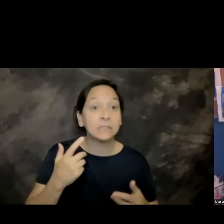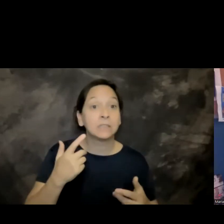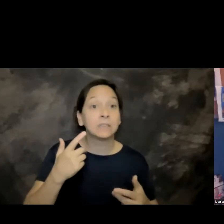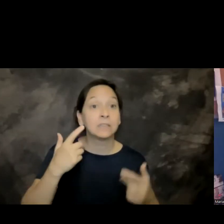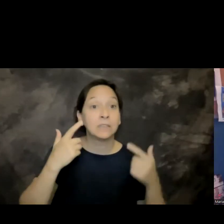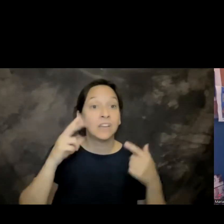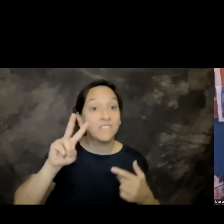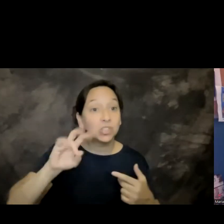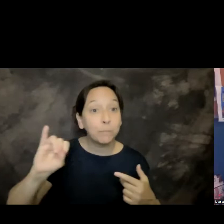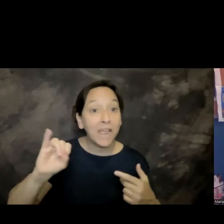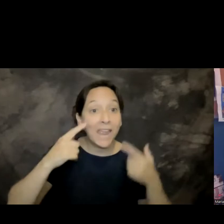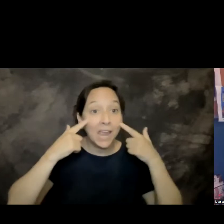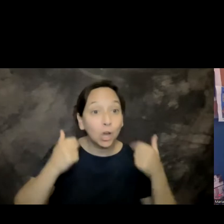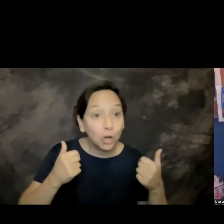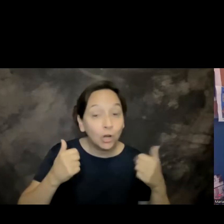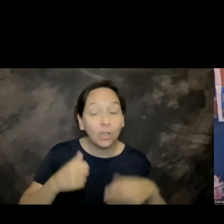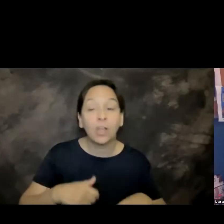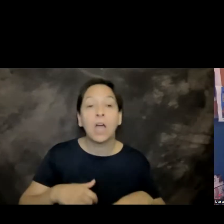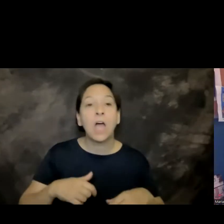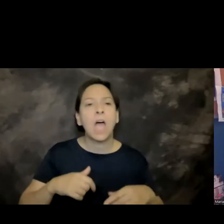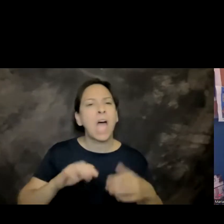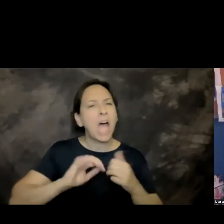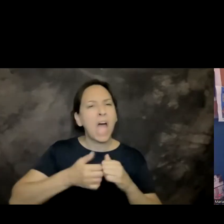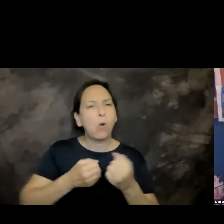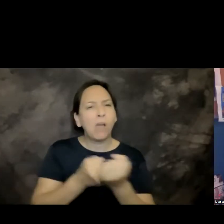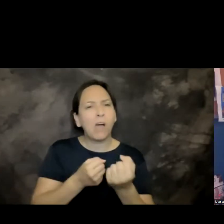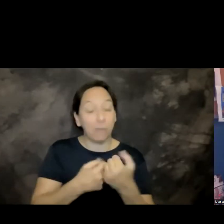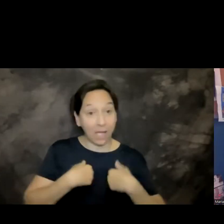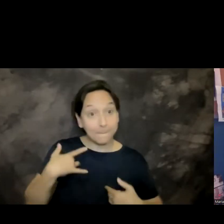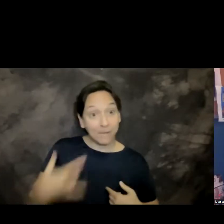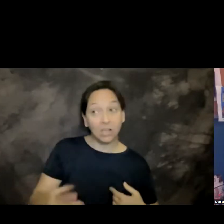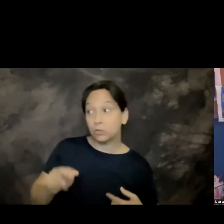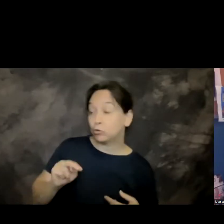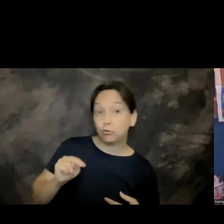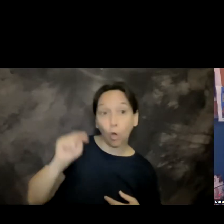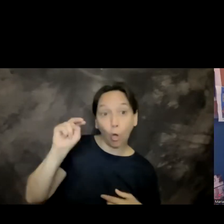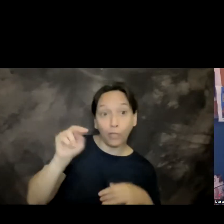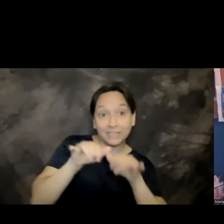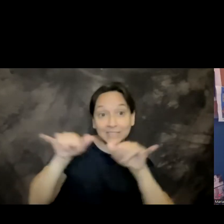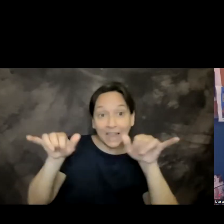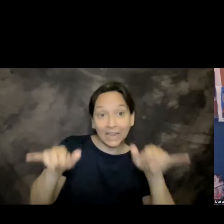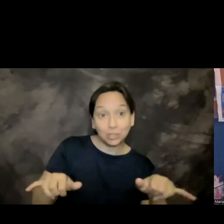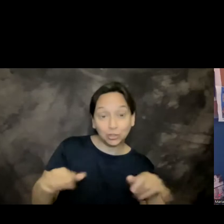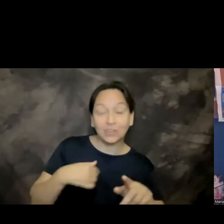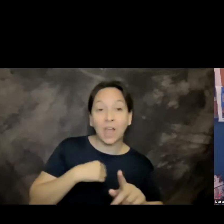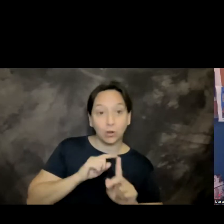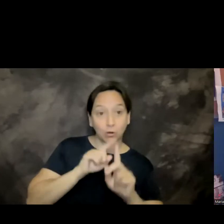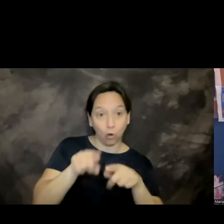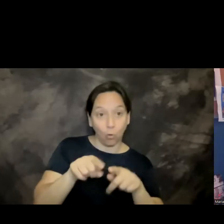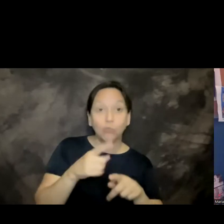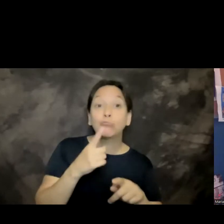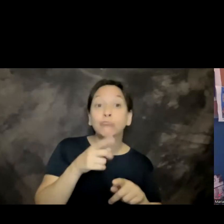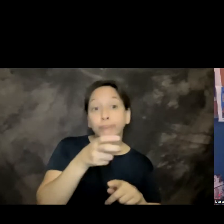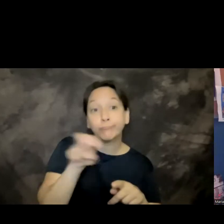I normally go to the North Station commuter train station and I come by Red Line and change